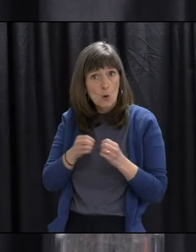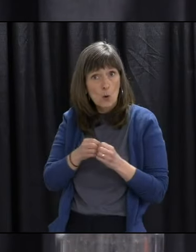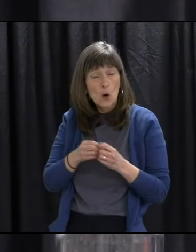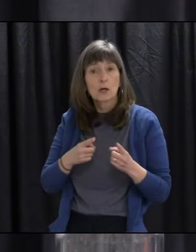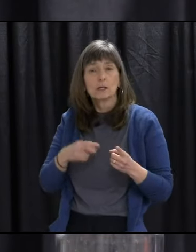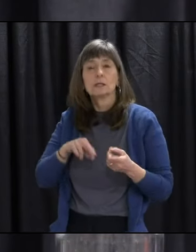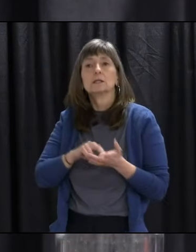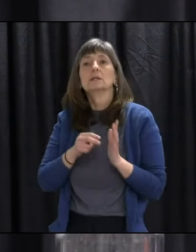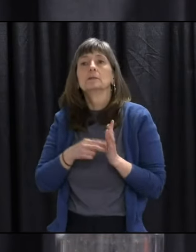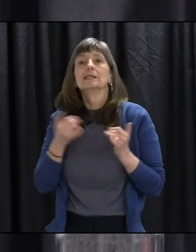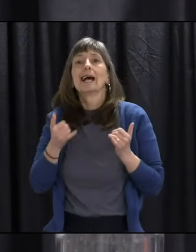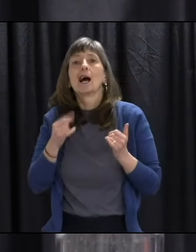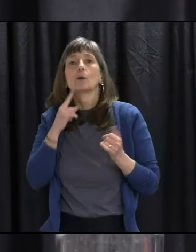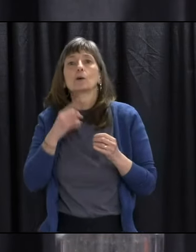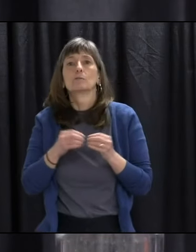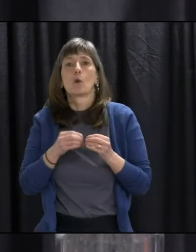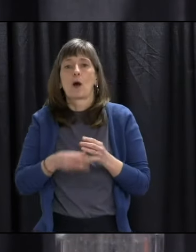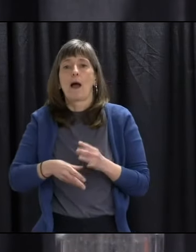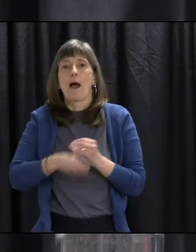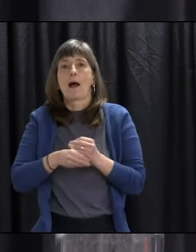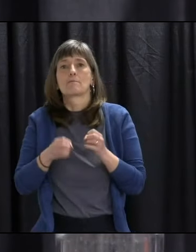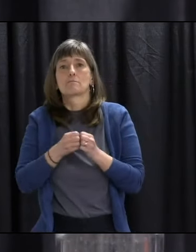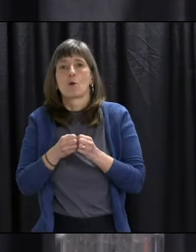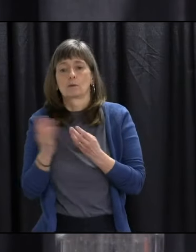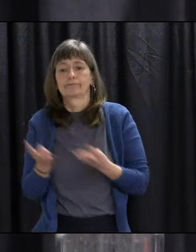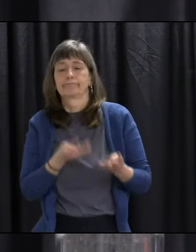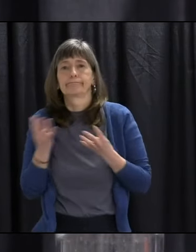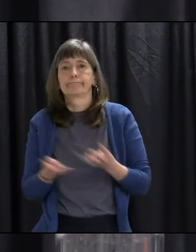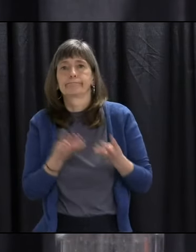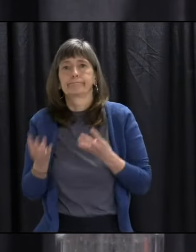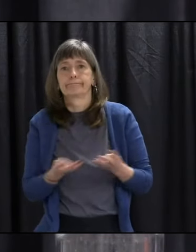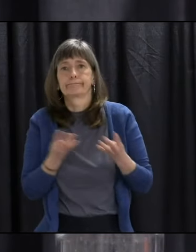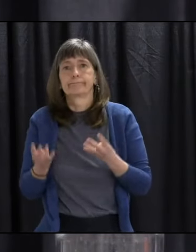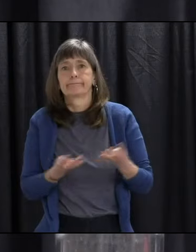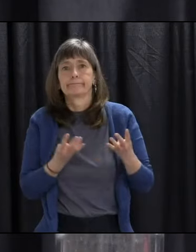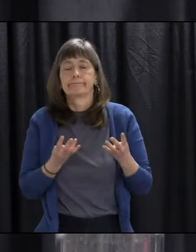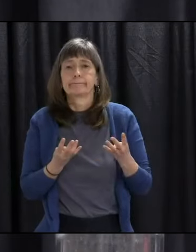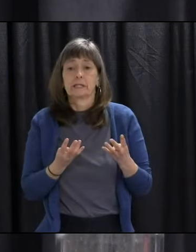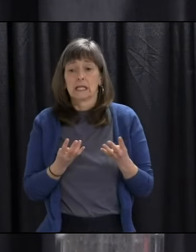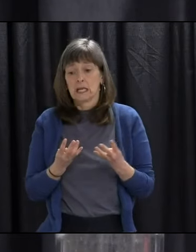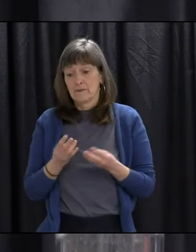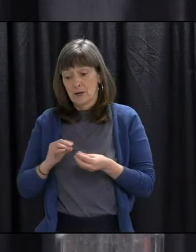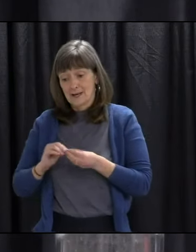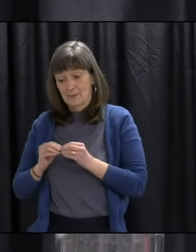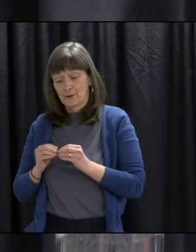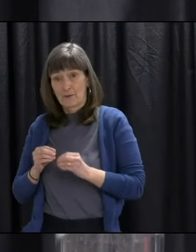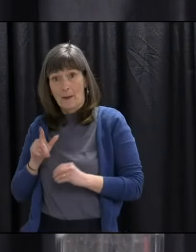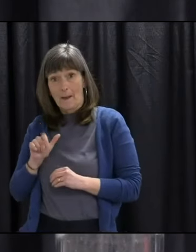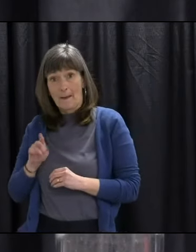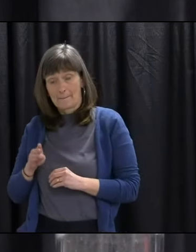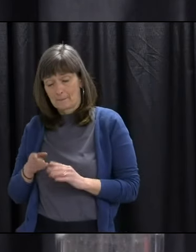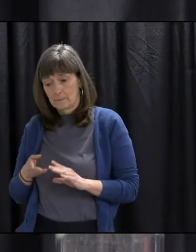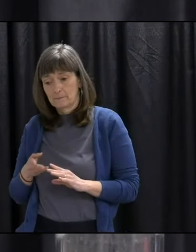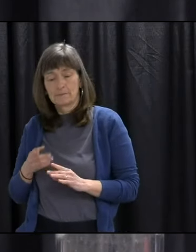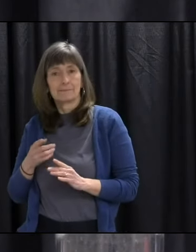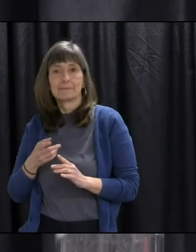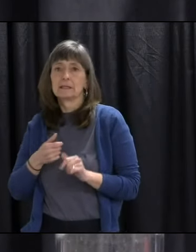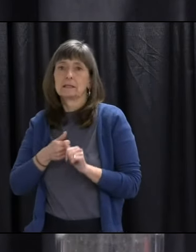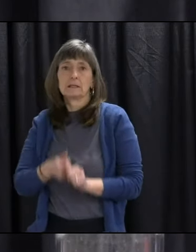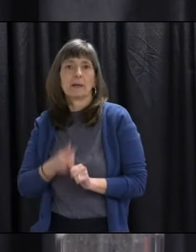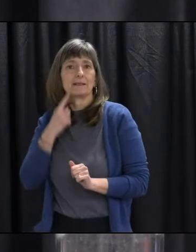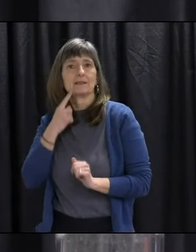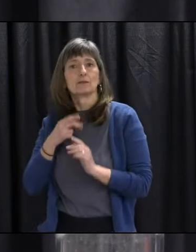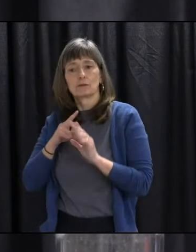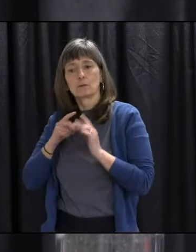to process samples. Our limitations around samples are really set by the criteria. And if